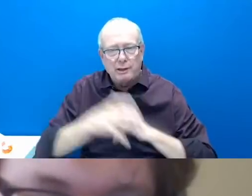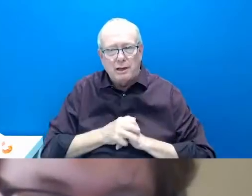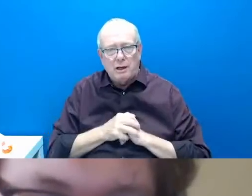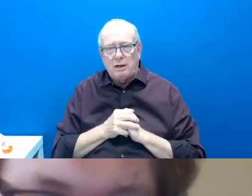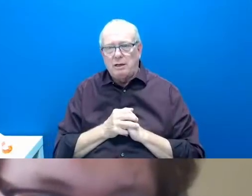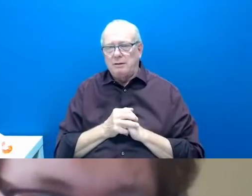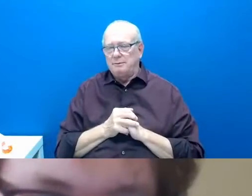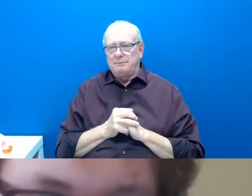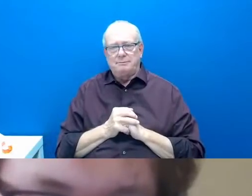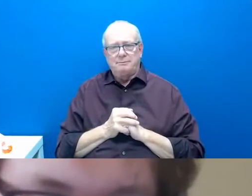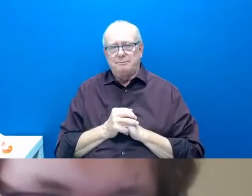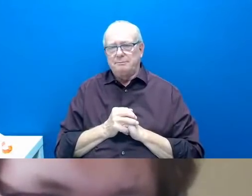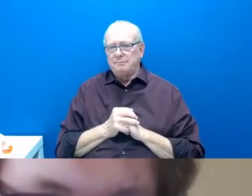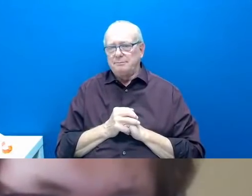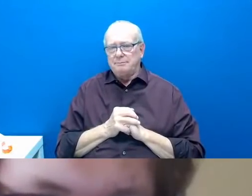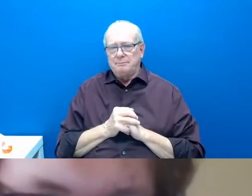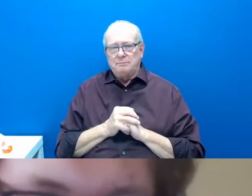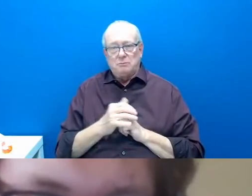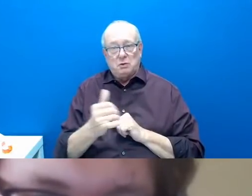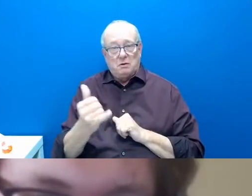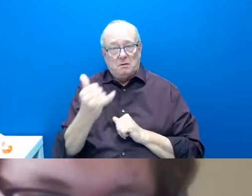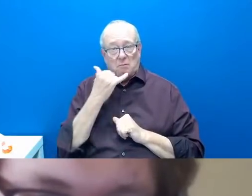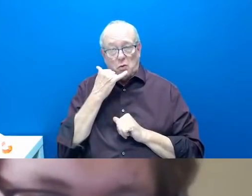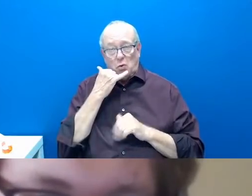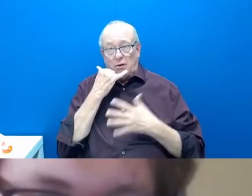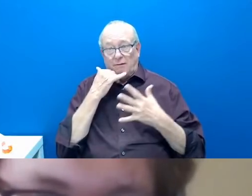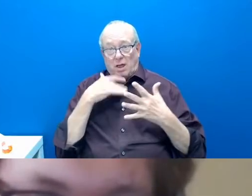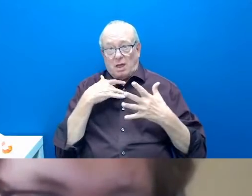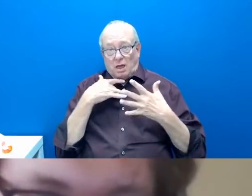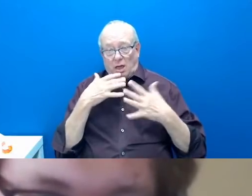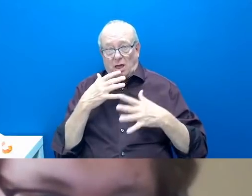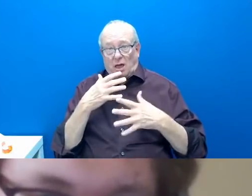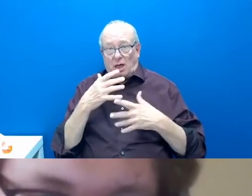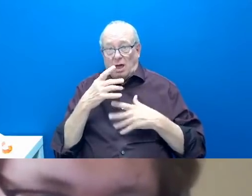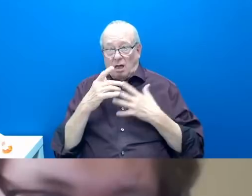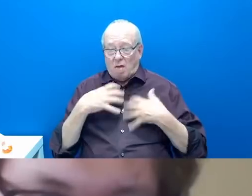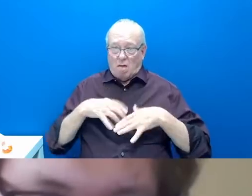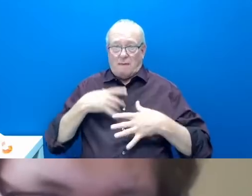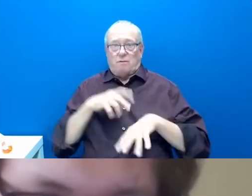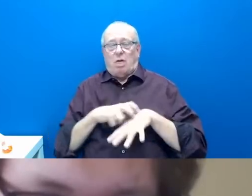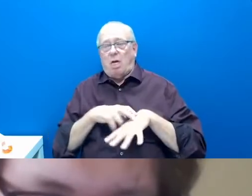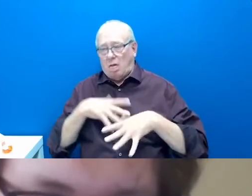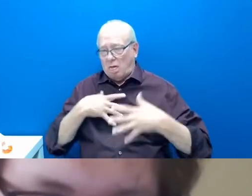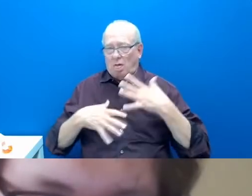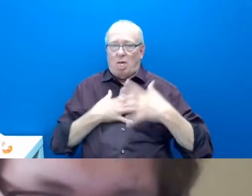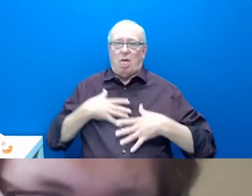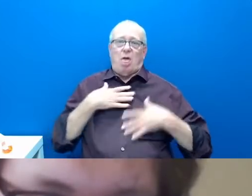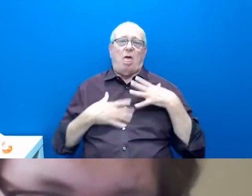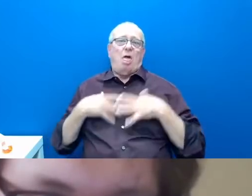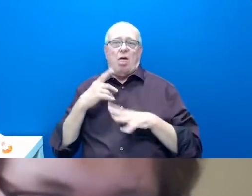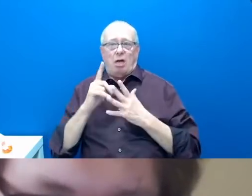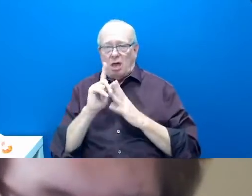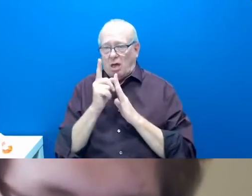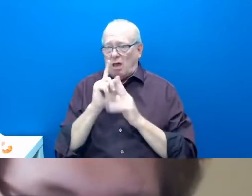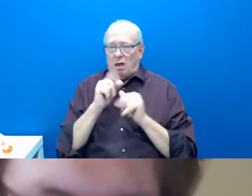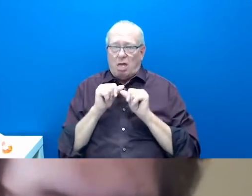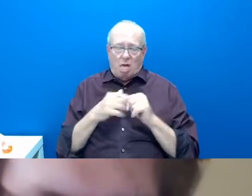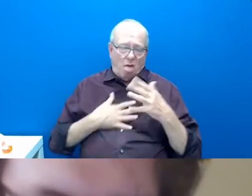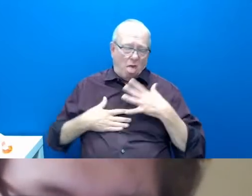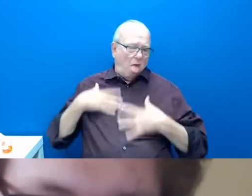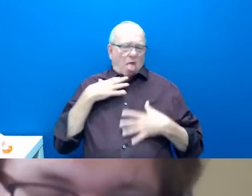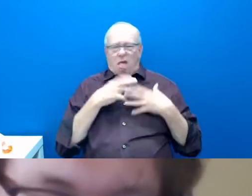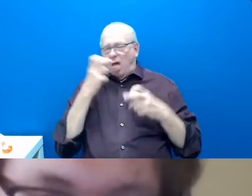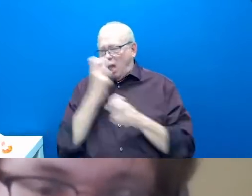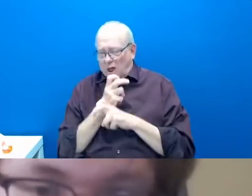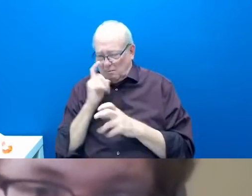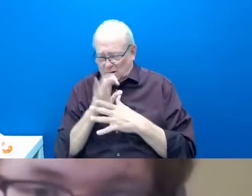was probably physically shaking for the hour following. It was hard. It